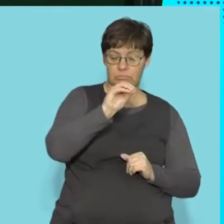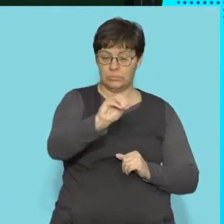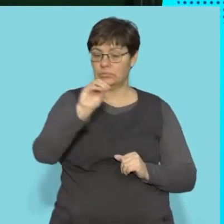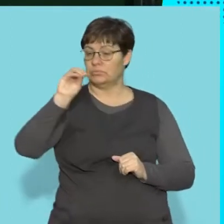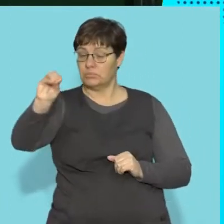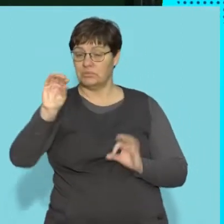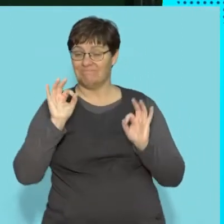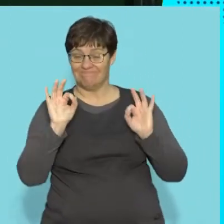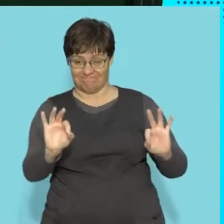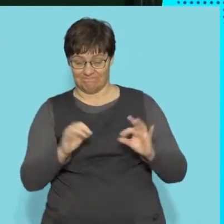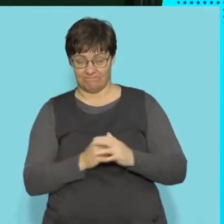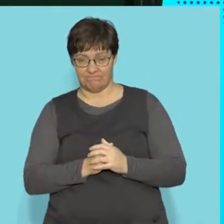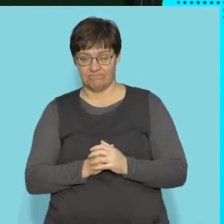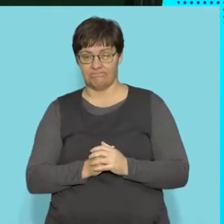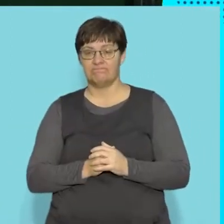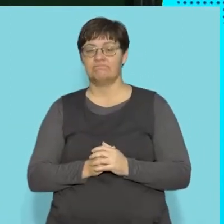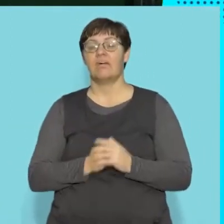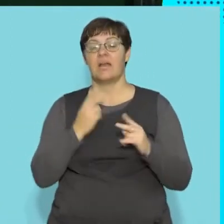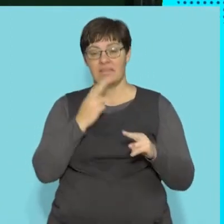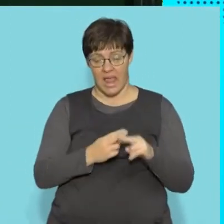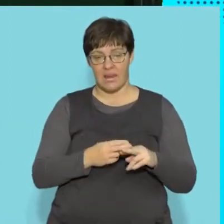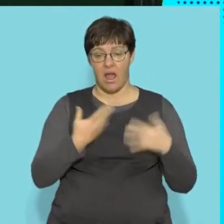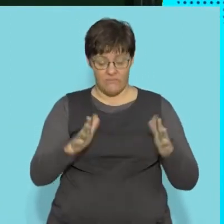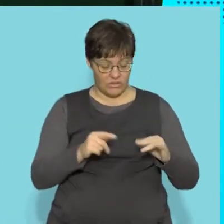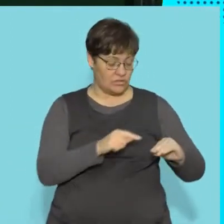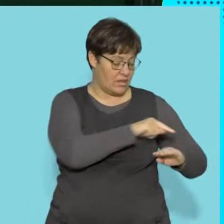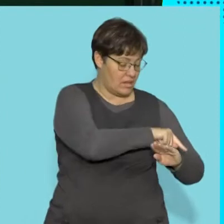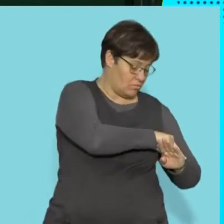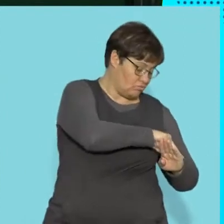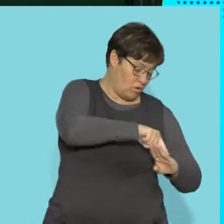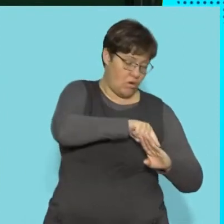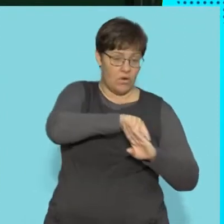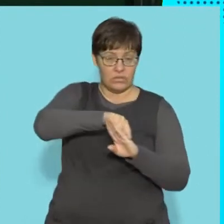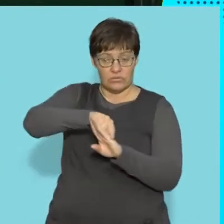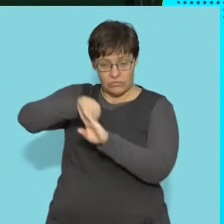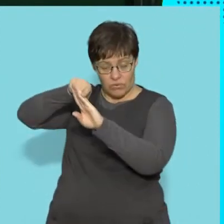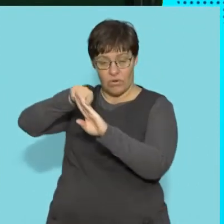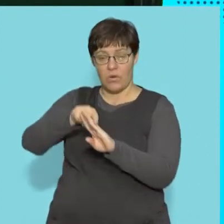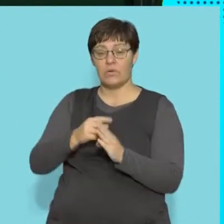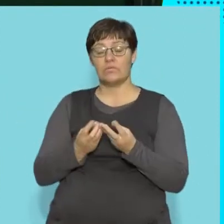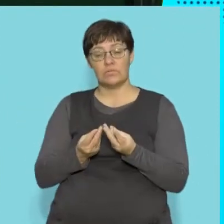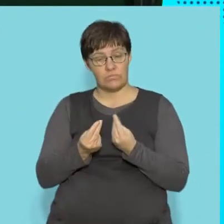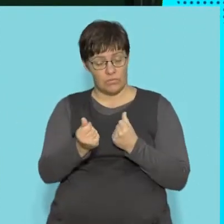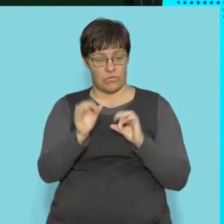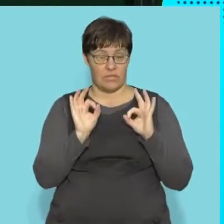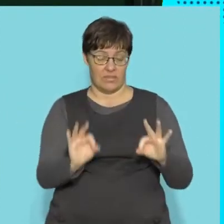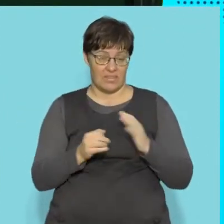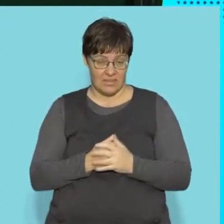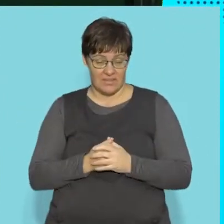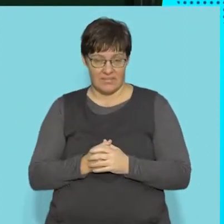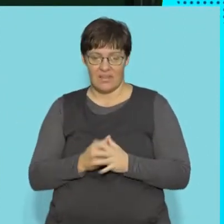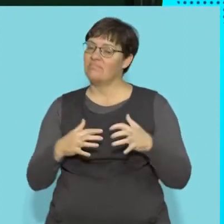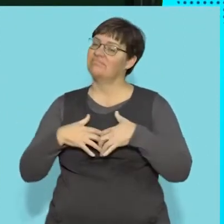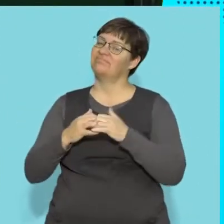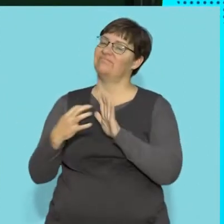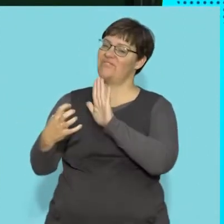accurately, and of course then the line drawn nice and smoothly, and there